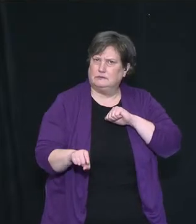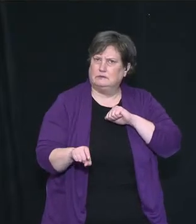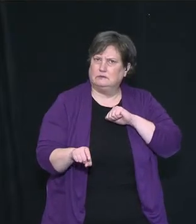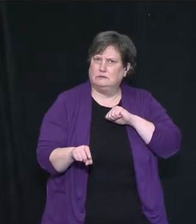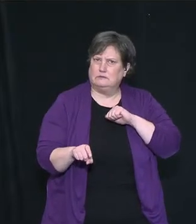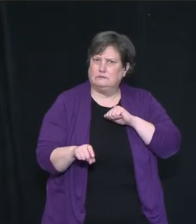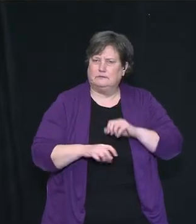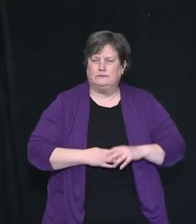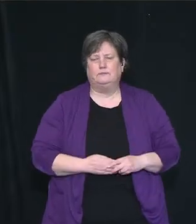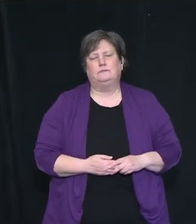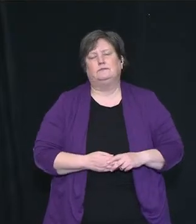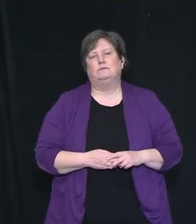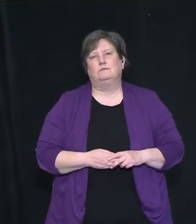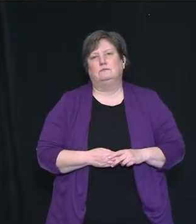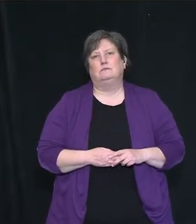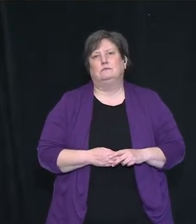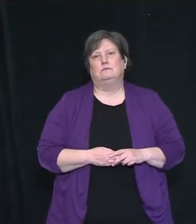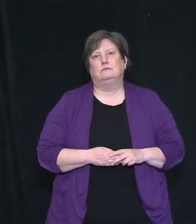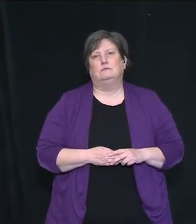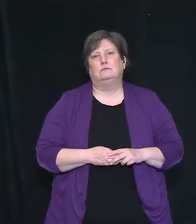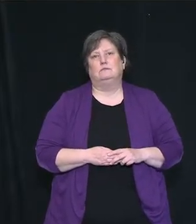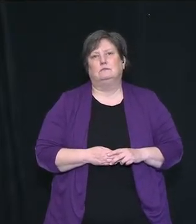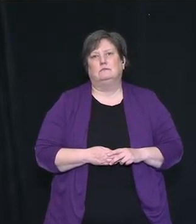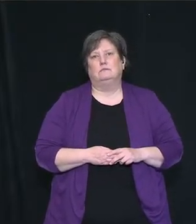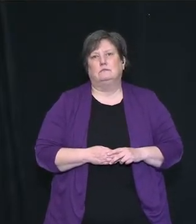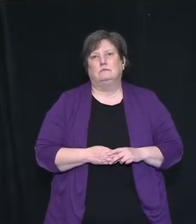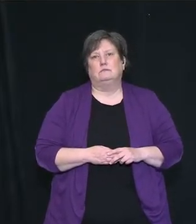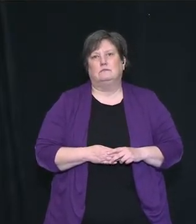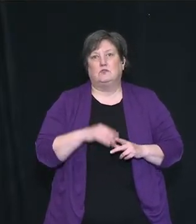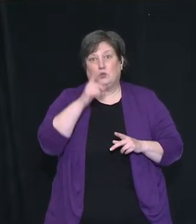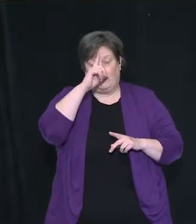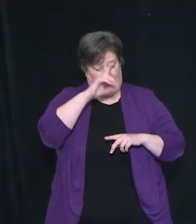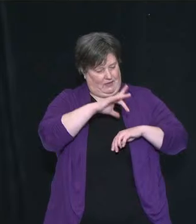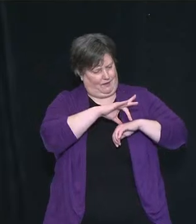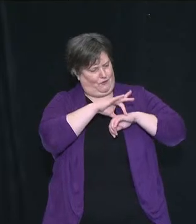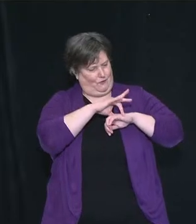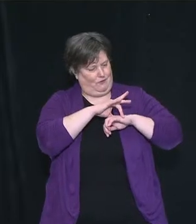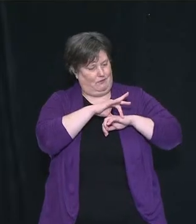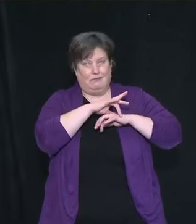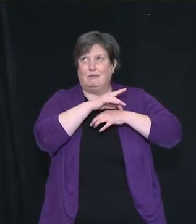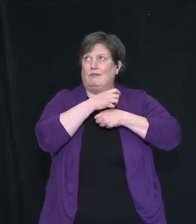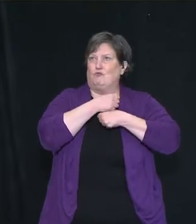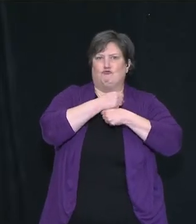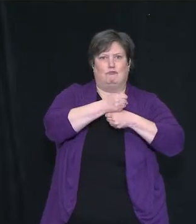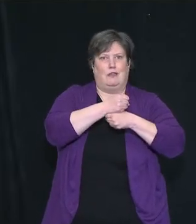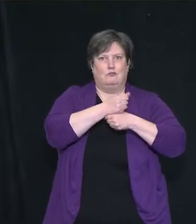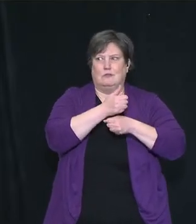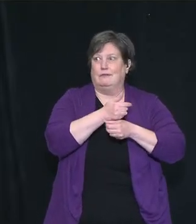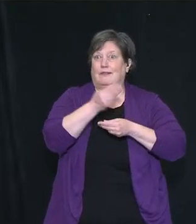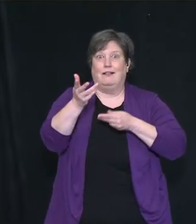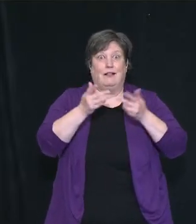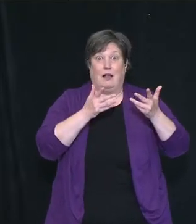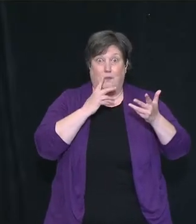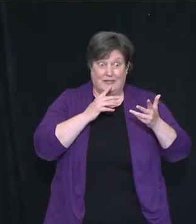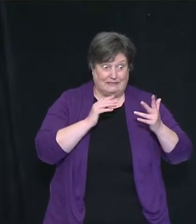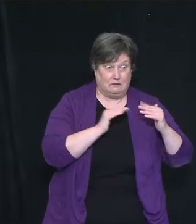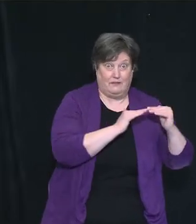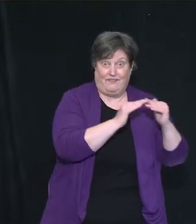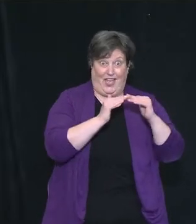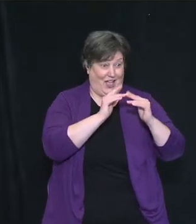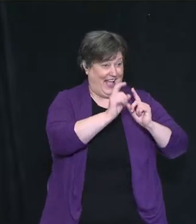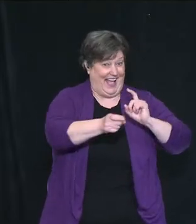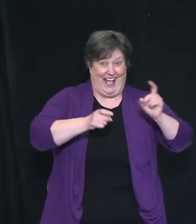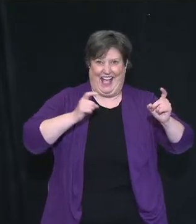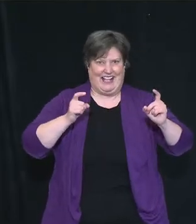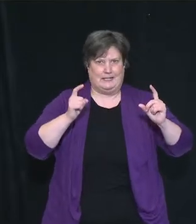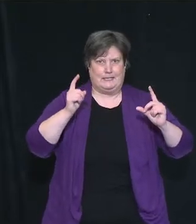because of which the abundant gifts of creation are unequally distributed.